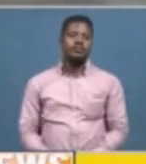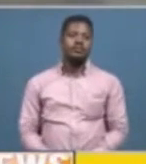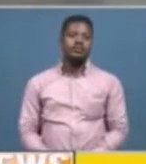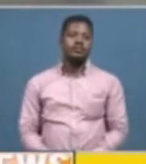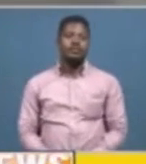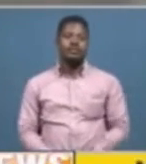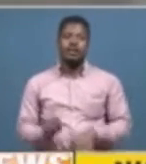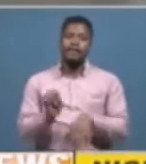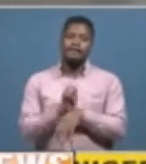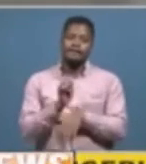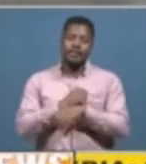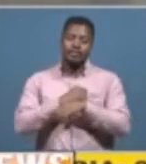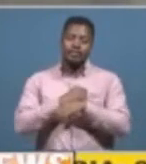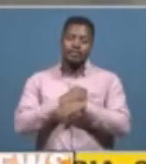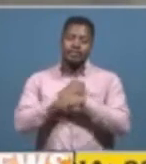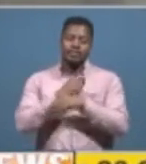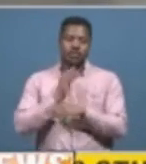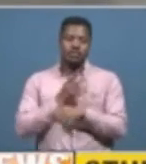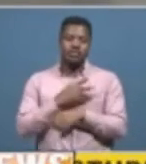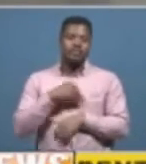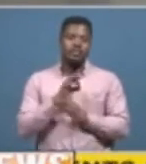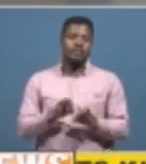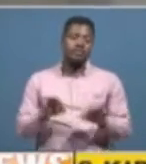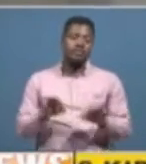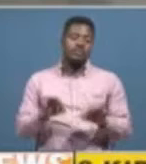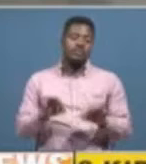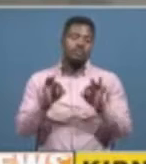Employment security for our members is very important to us.